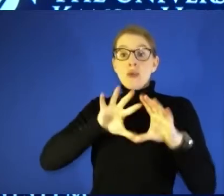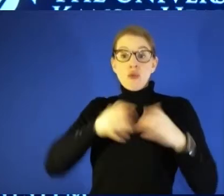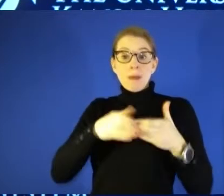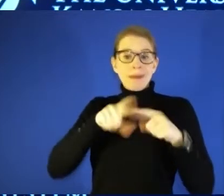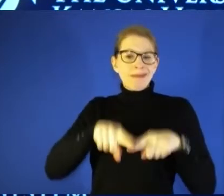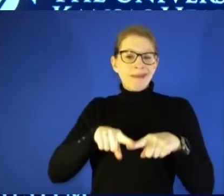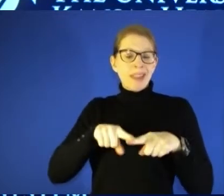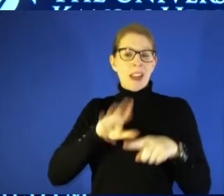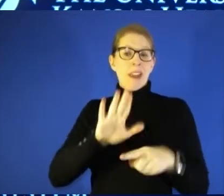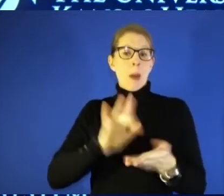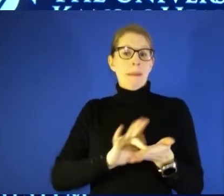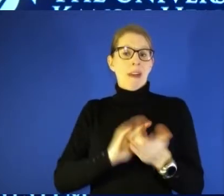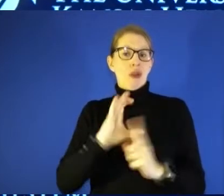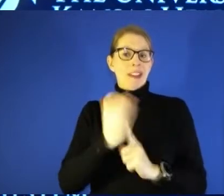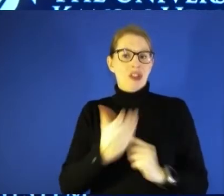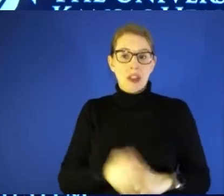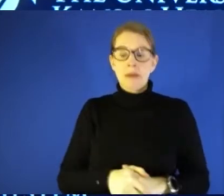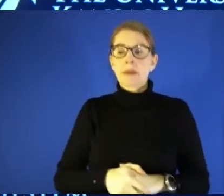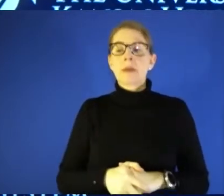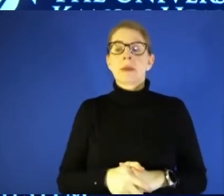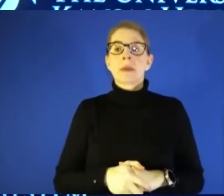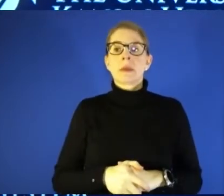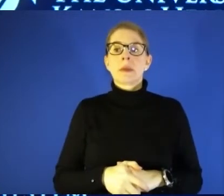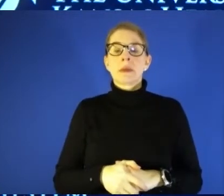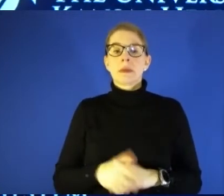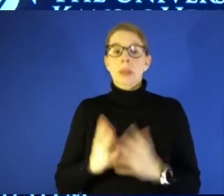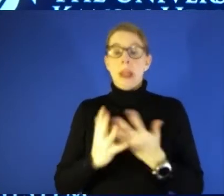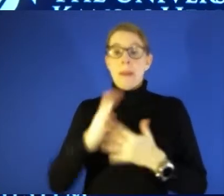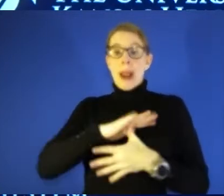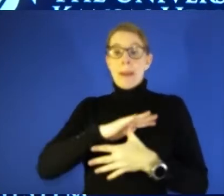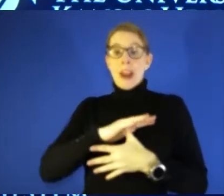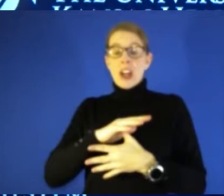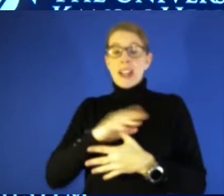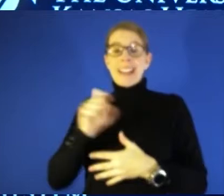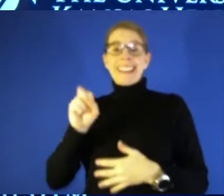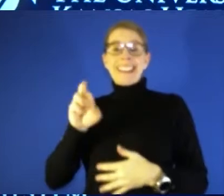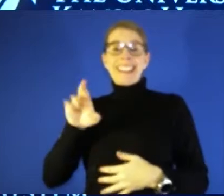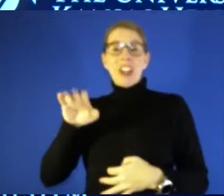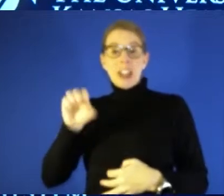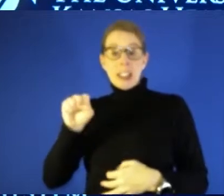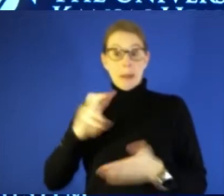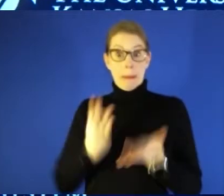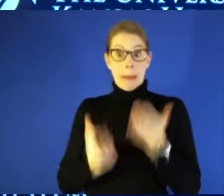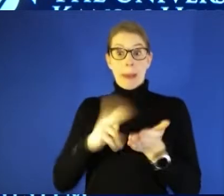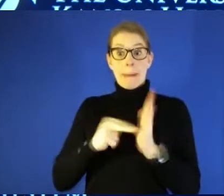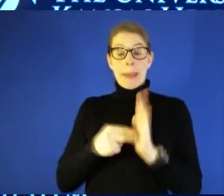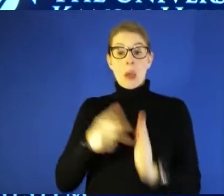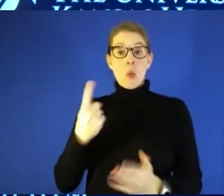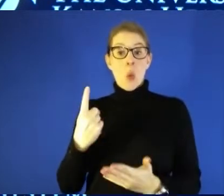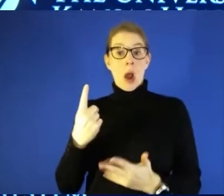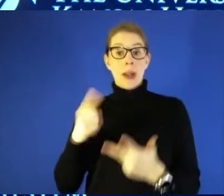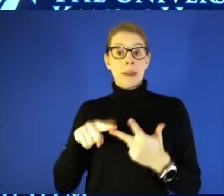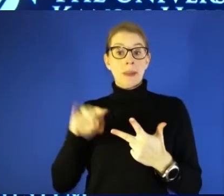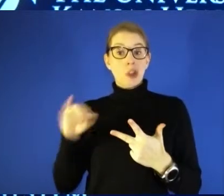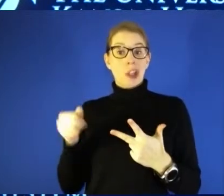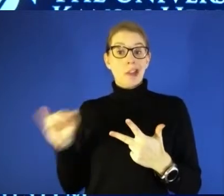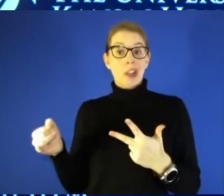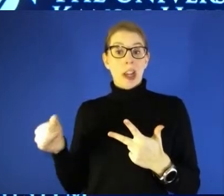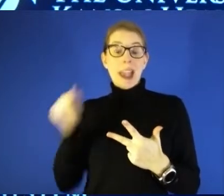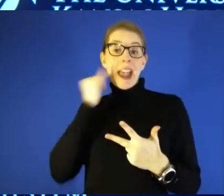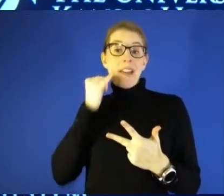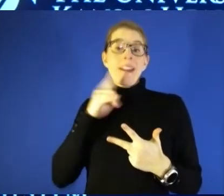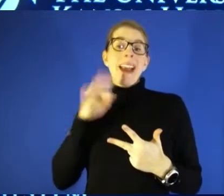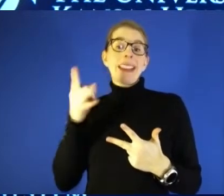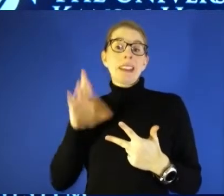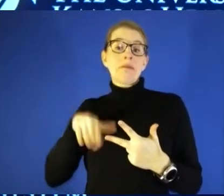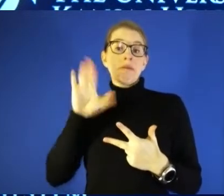thing. So when we talk about primary series, that could mean one dose of the J&J vaccine. If you're 18 and older, it